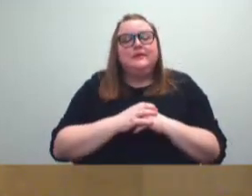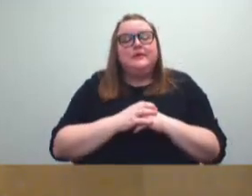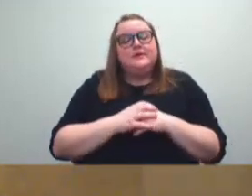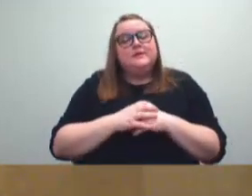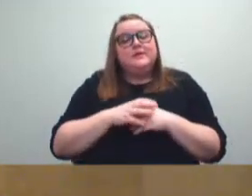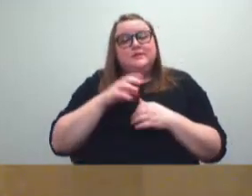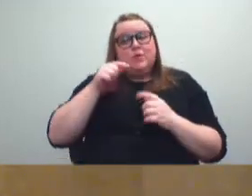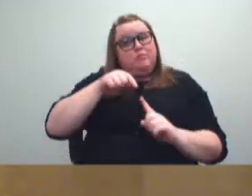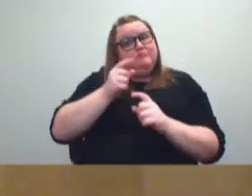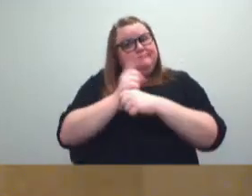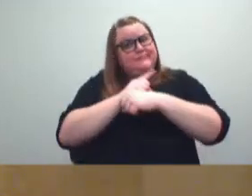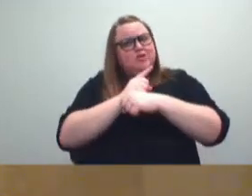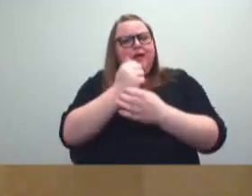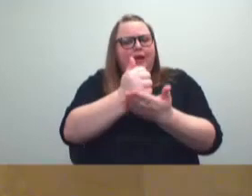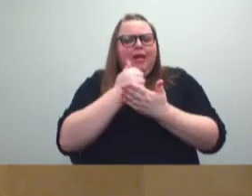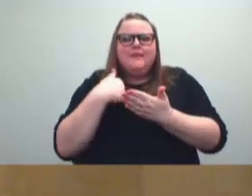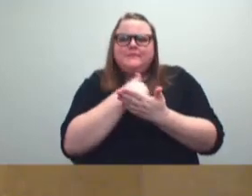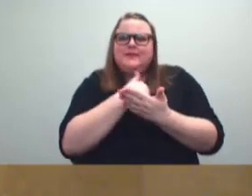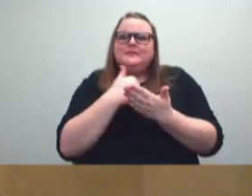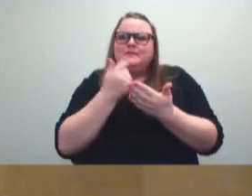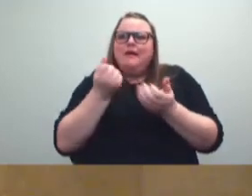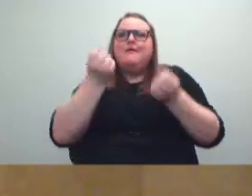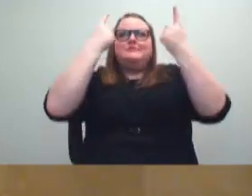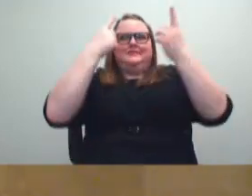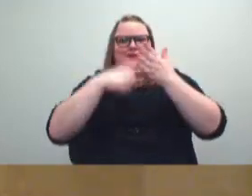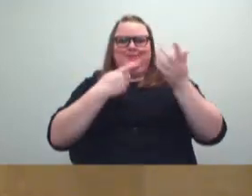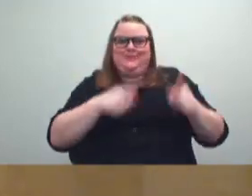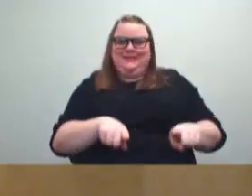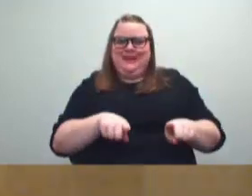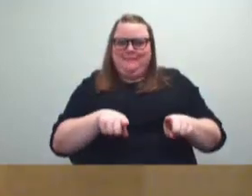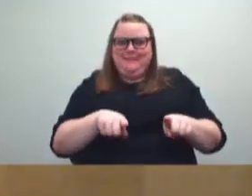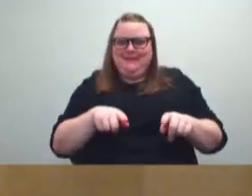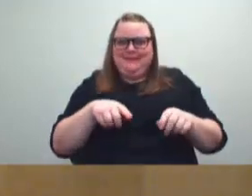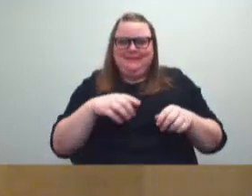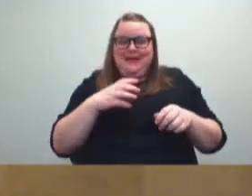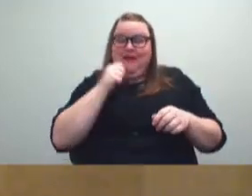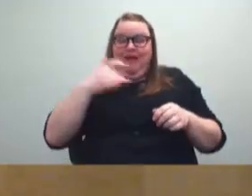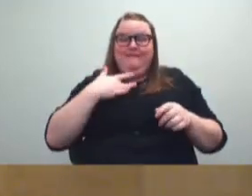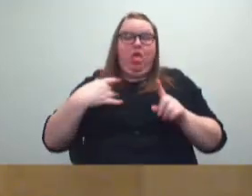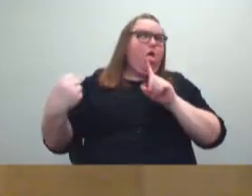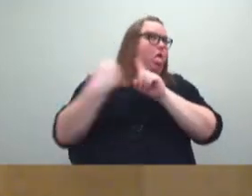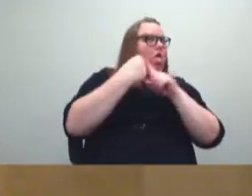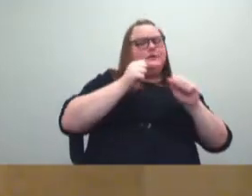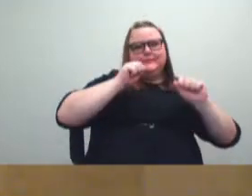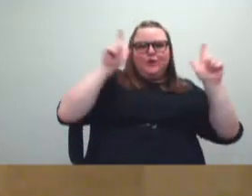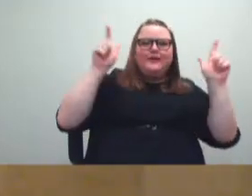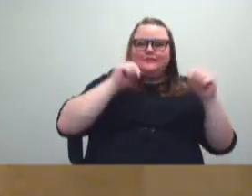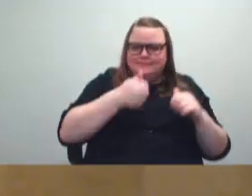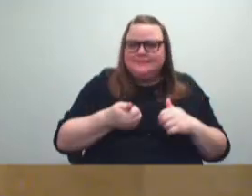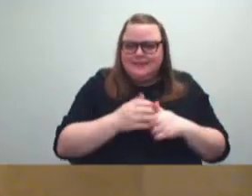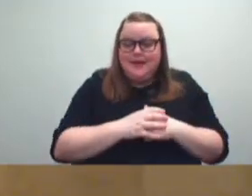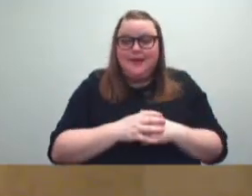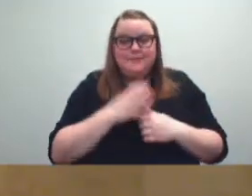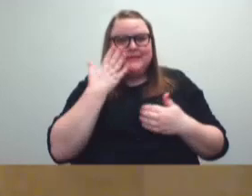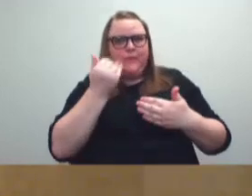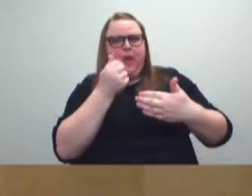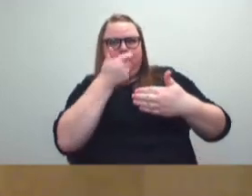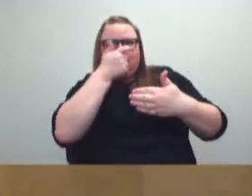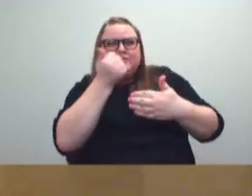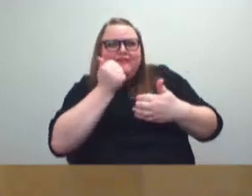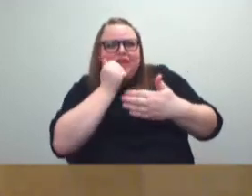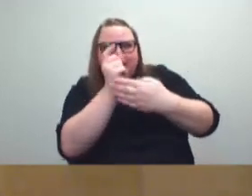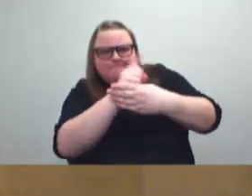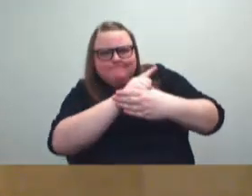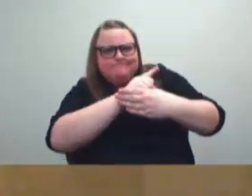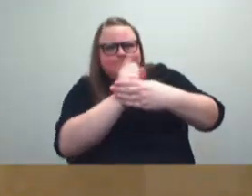not surprise us so much, because we can watch it happen. And I say that, I really do call it a tool of hope. And I say that it doesn't mean that we're